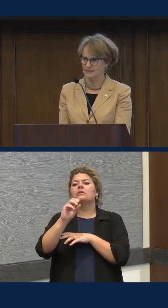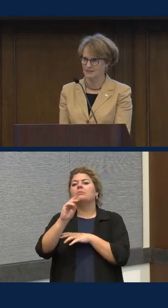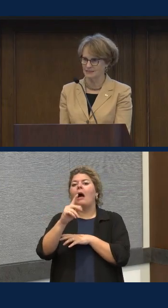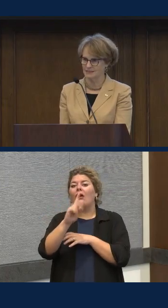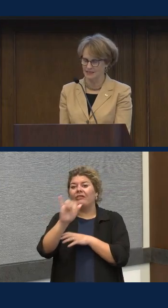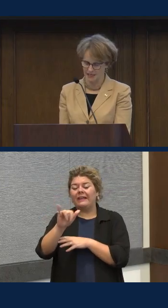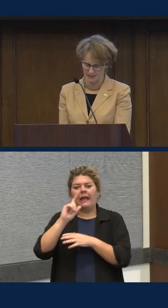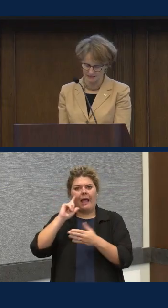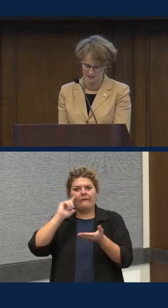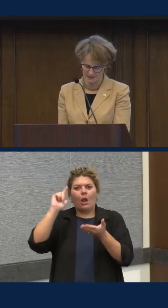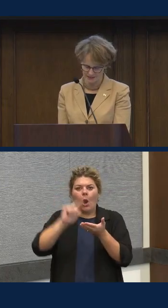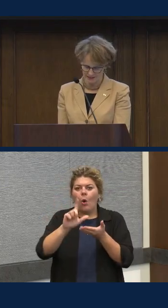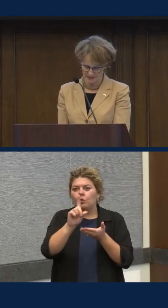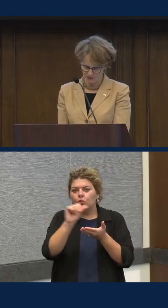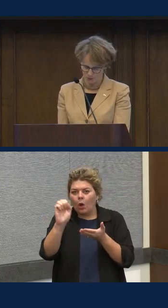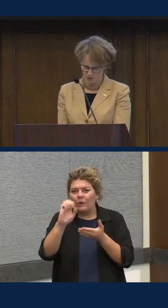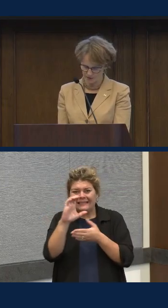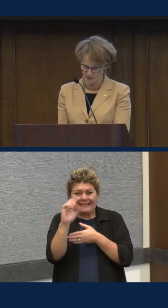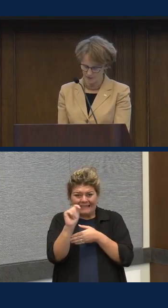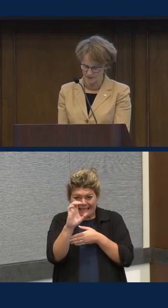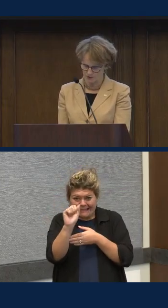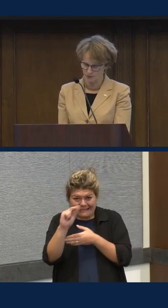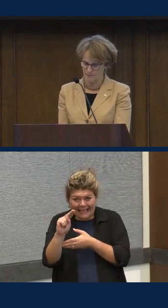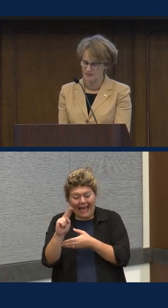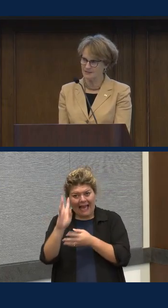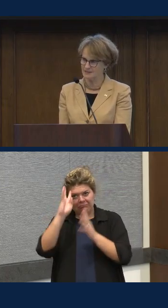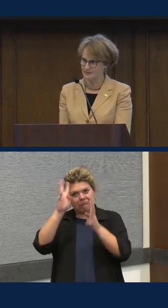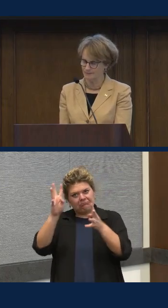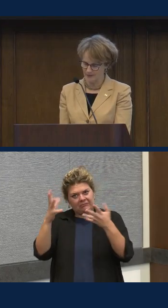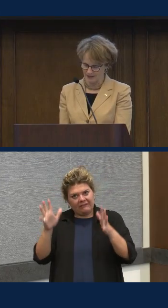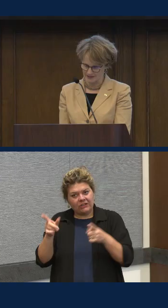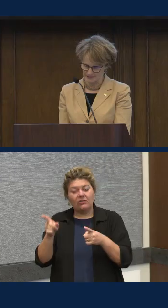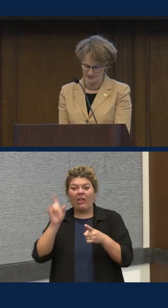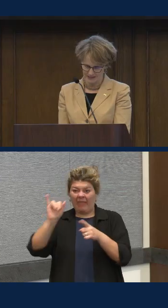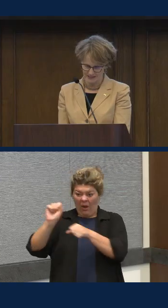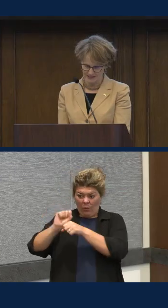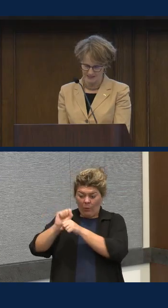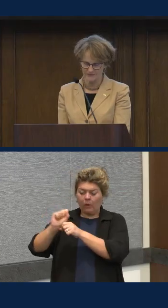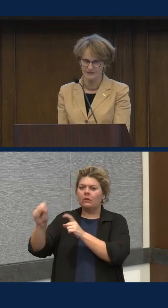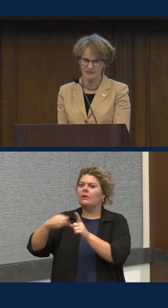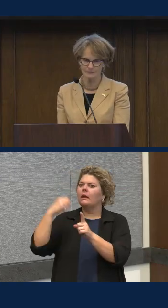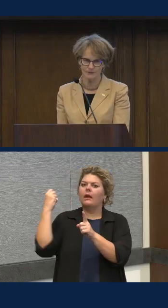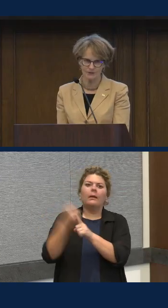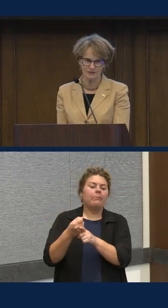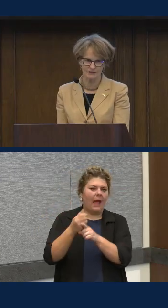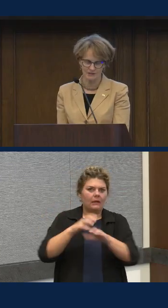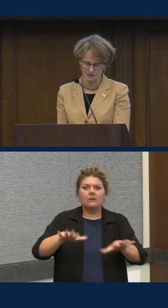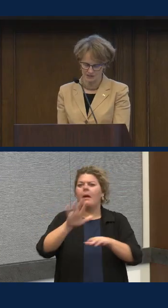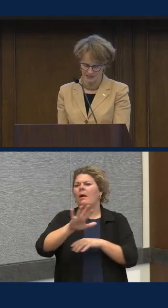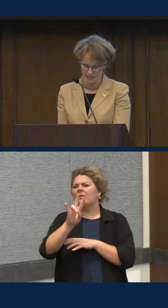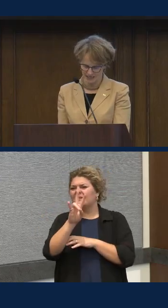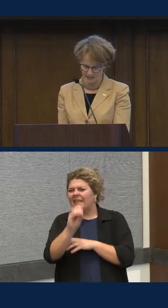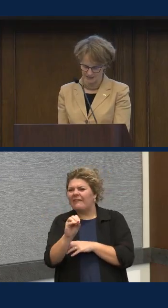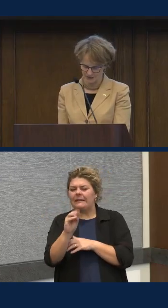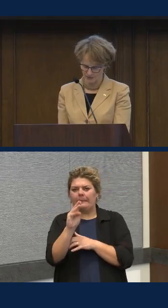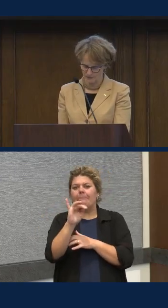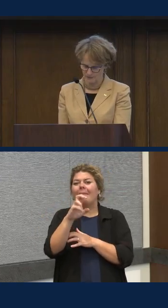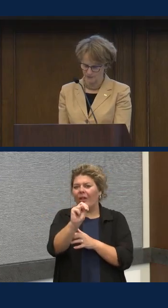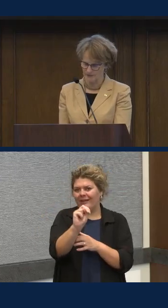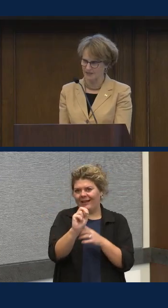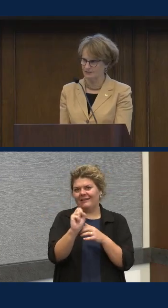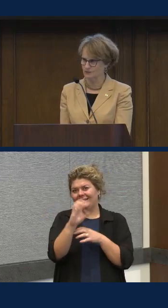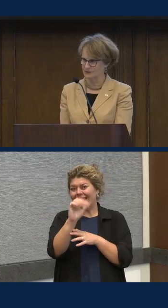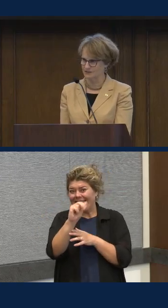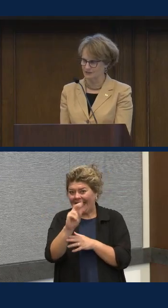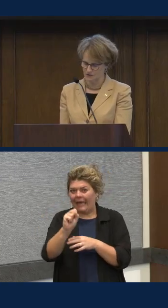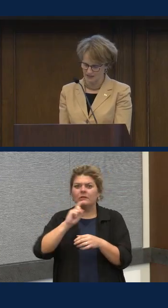dose CT scans. This work has made a tremendous impact, as 70 million such scans are